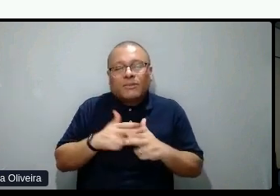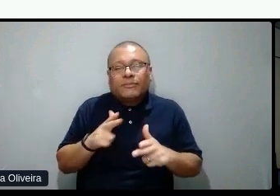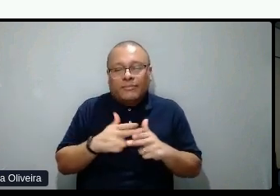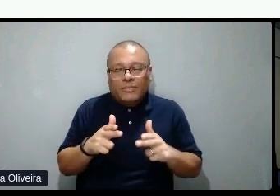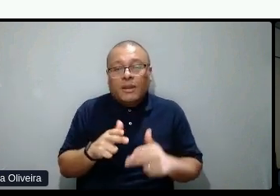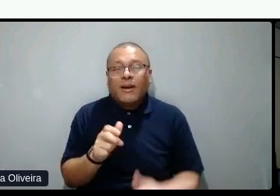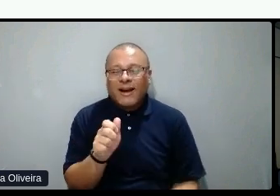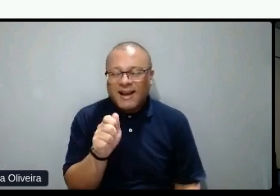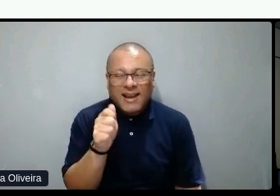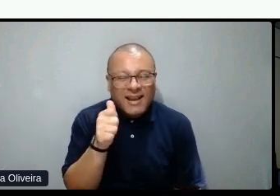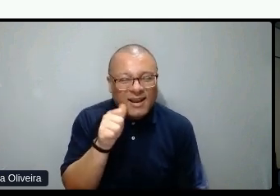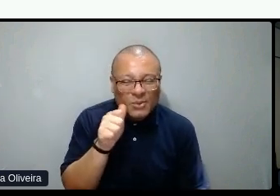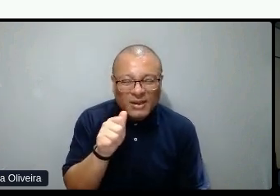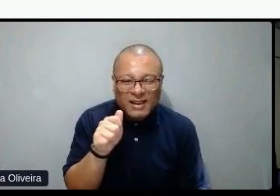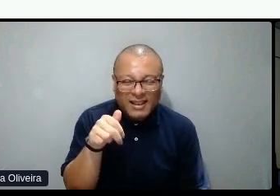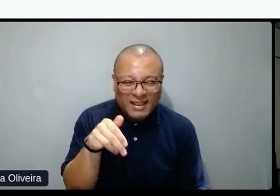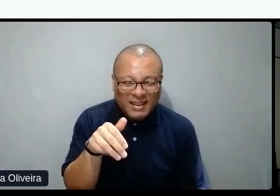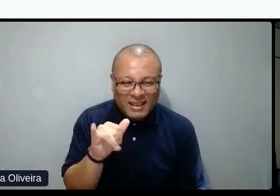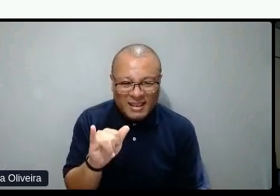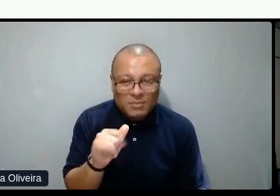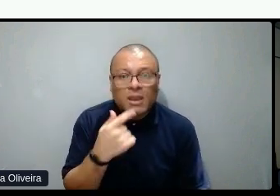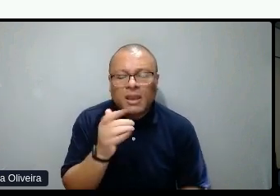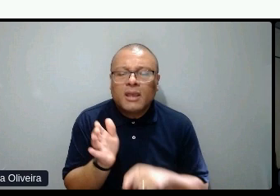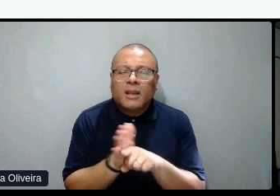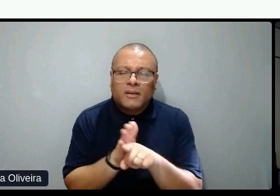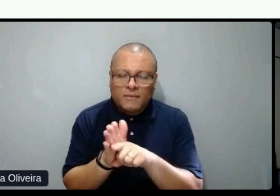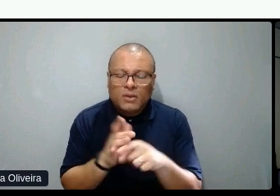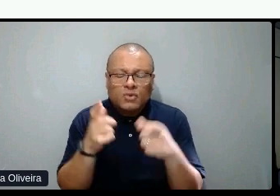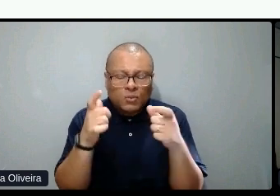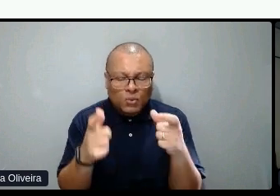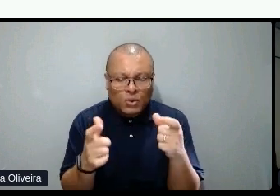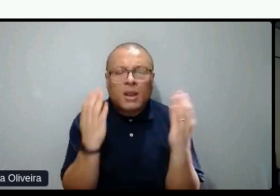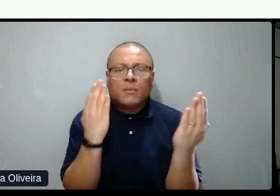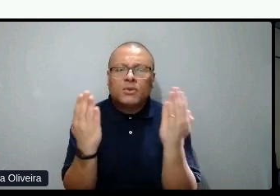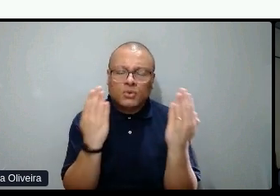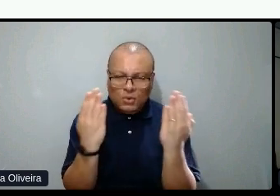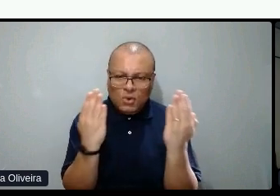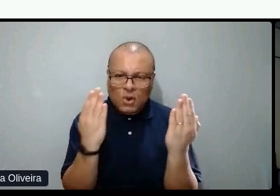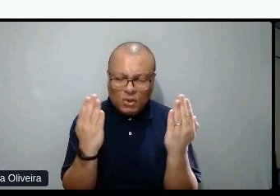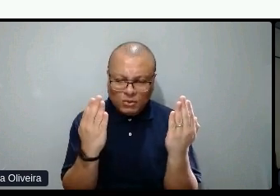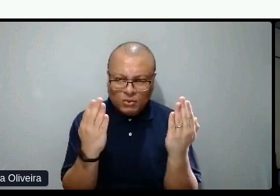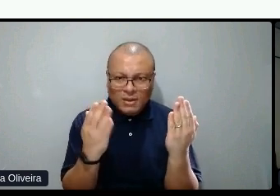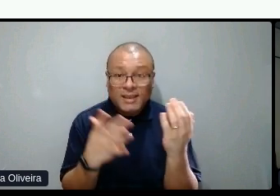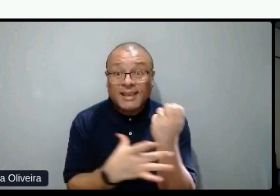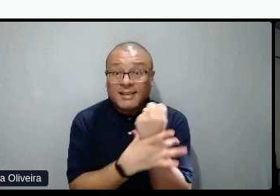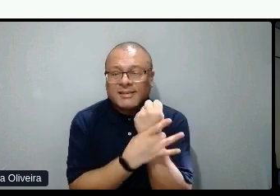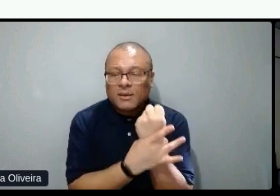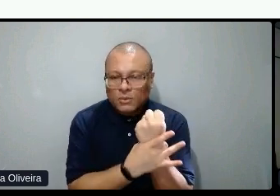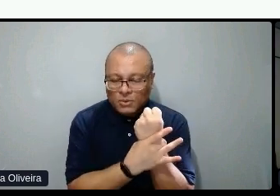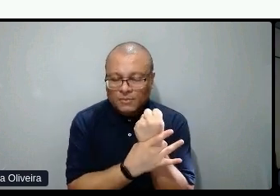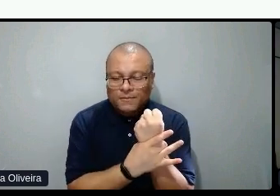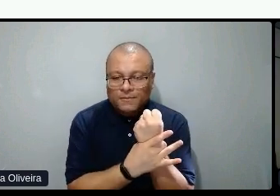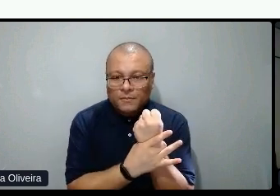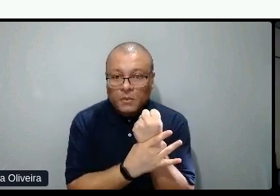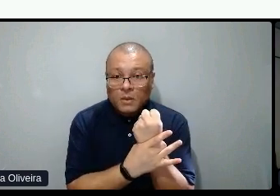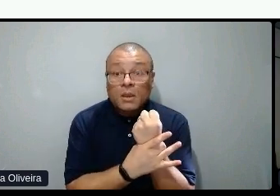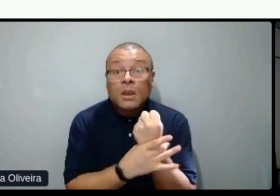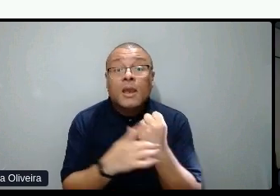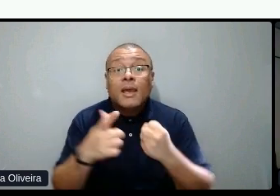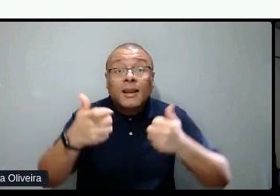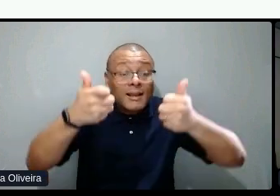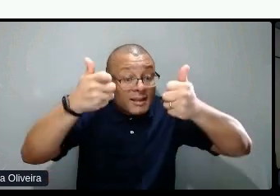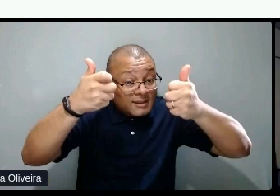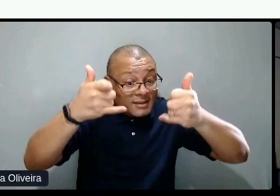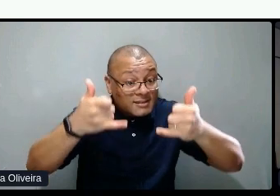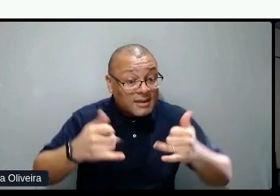been doing a lot of research on psychological safety, and this is one way of describing what it